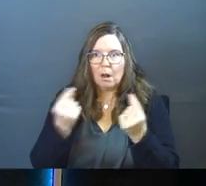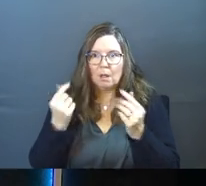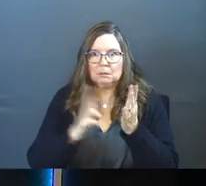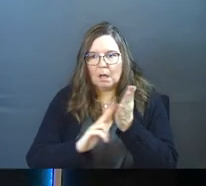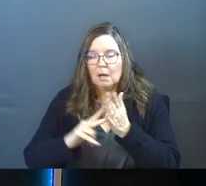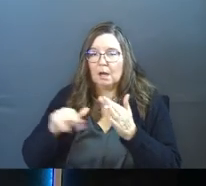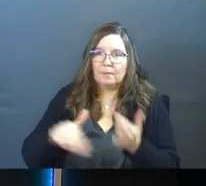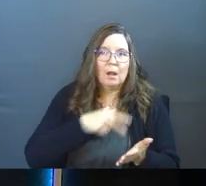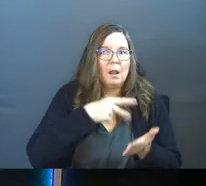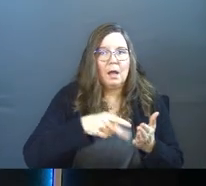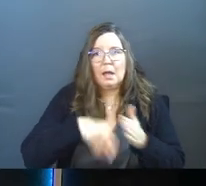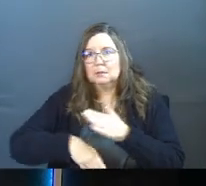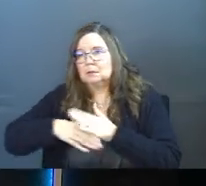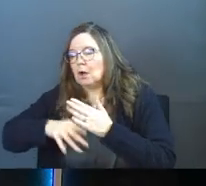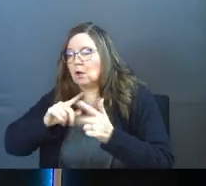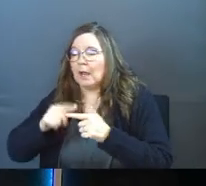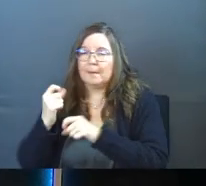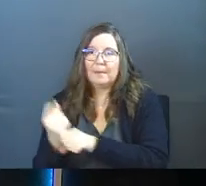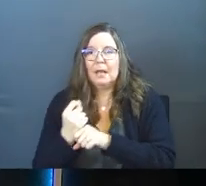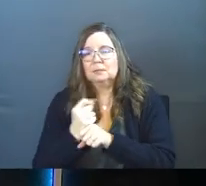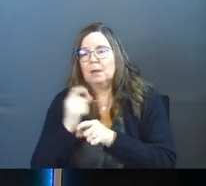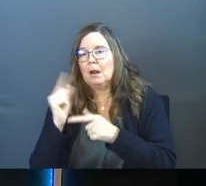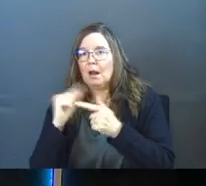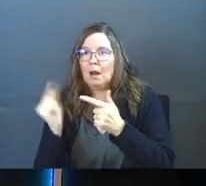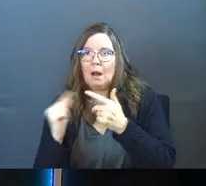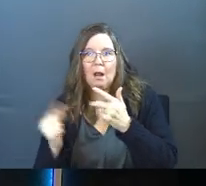them up for ballet and soccer and baseball